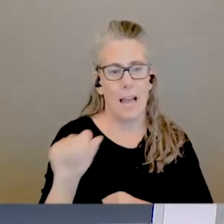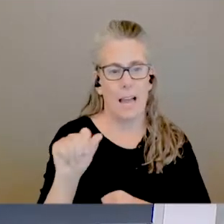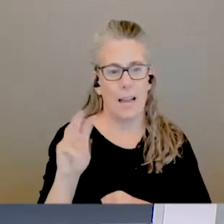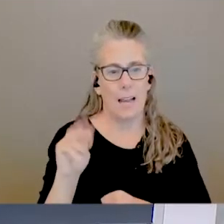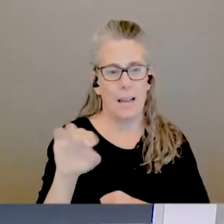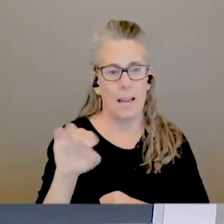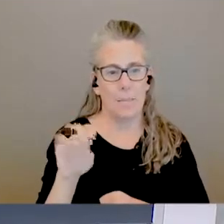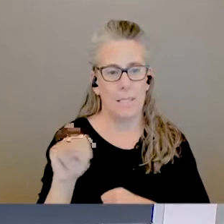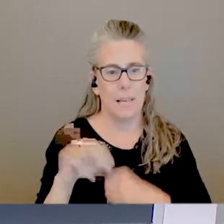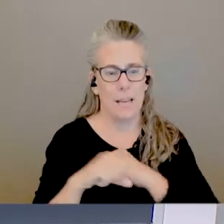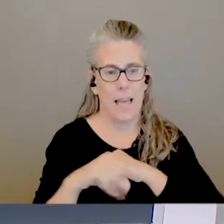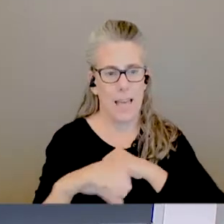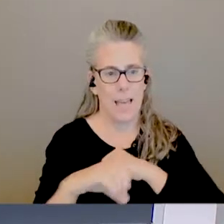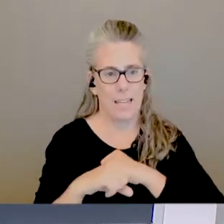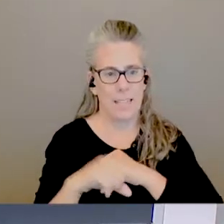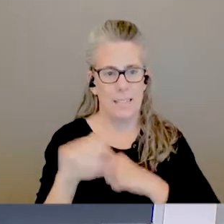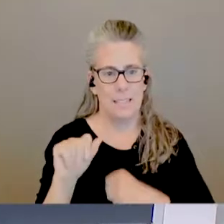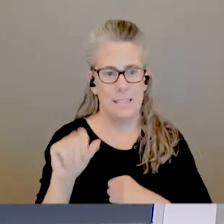at massive scale,